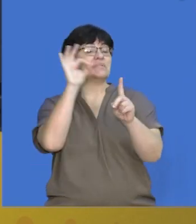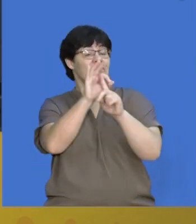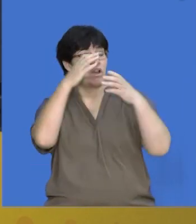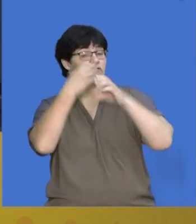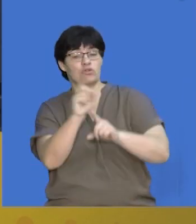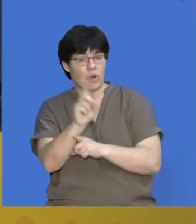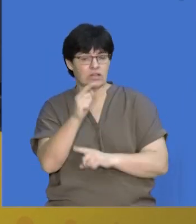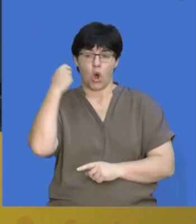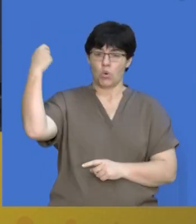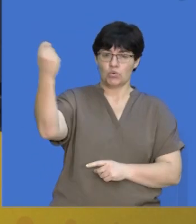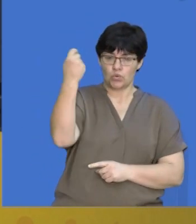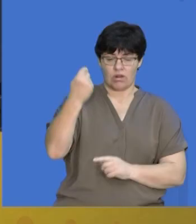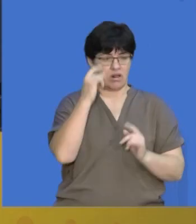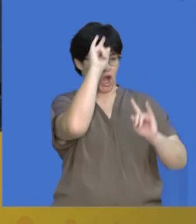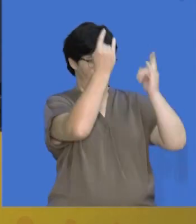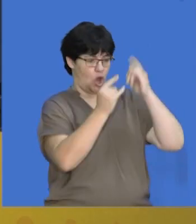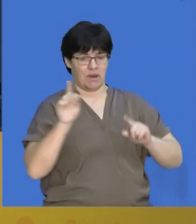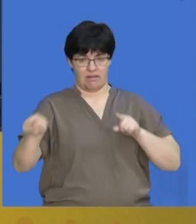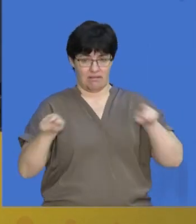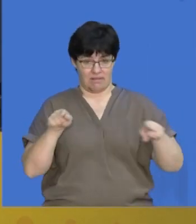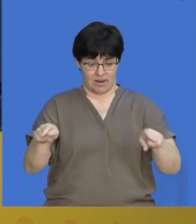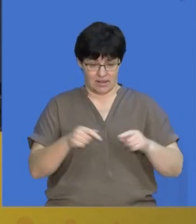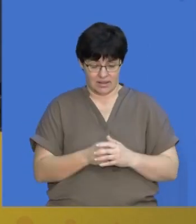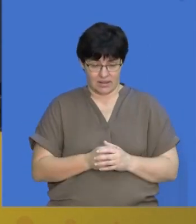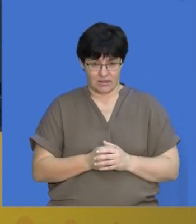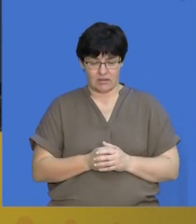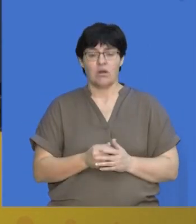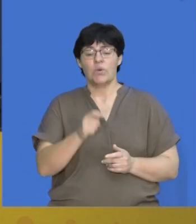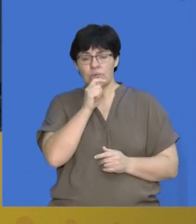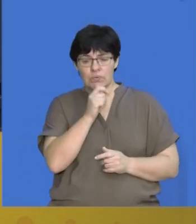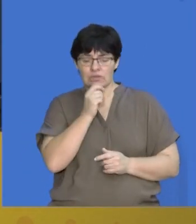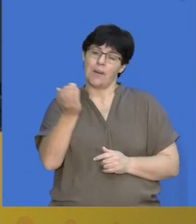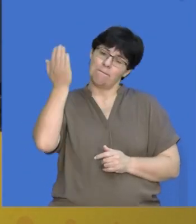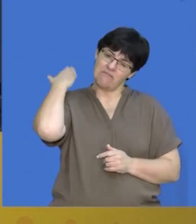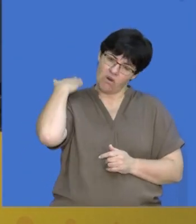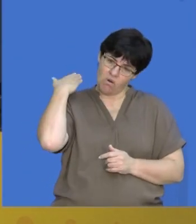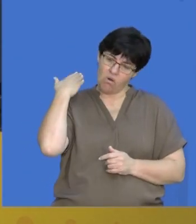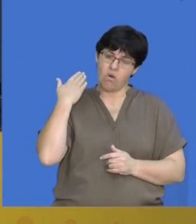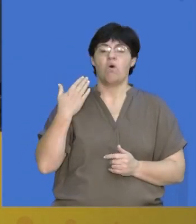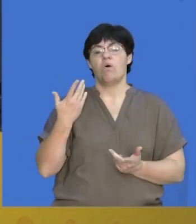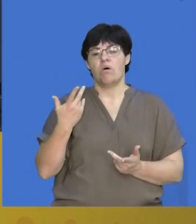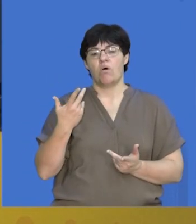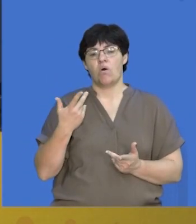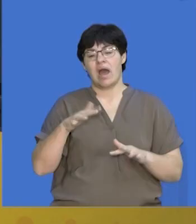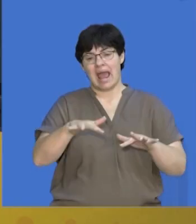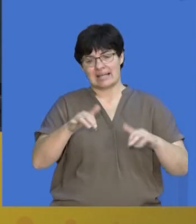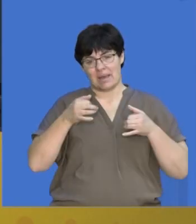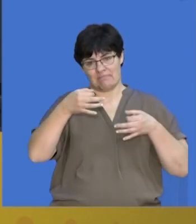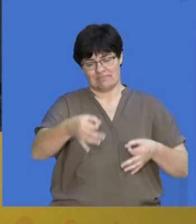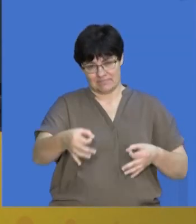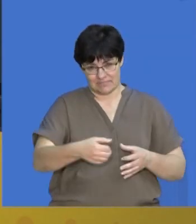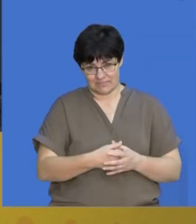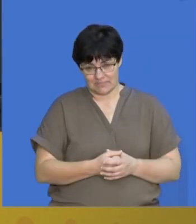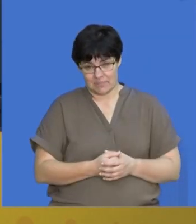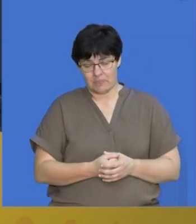on rural and urban settlements. Again, we've used past and previous exam papers to analyze what type